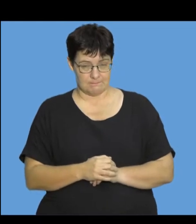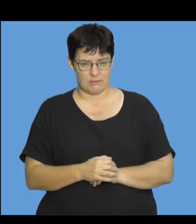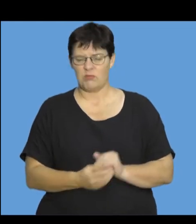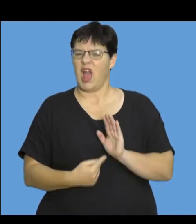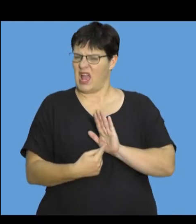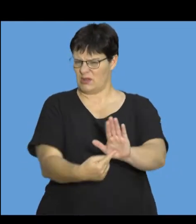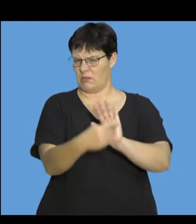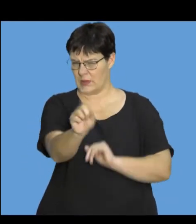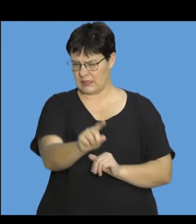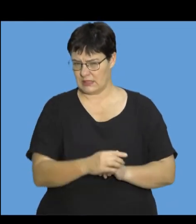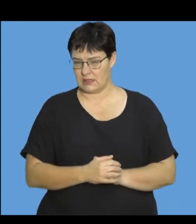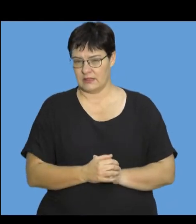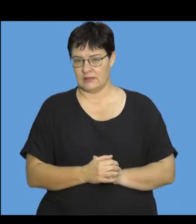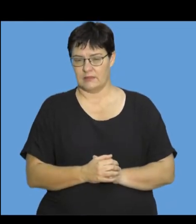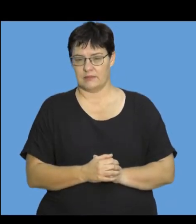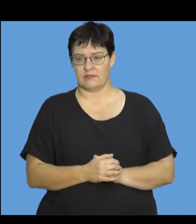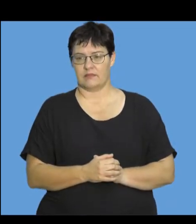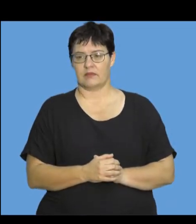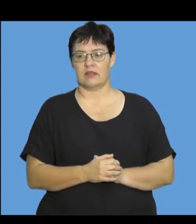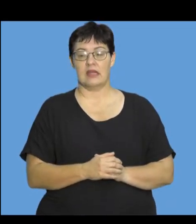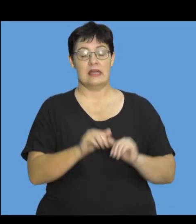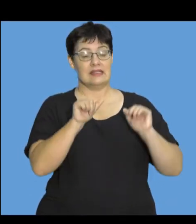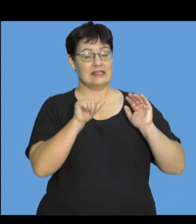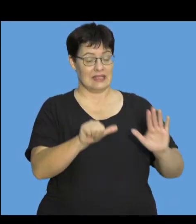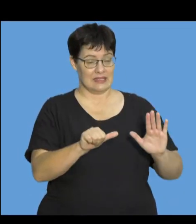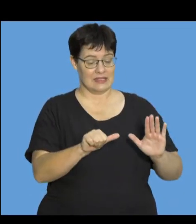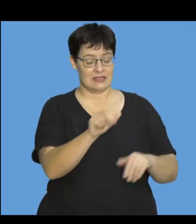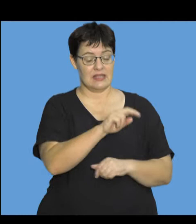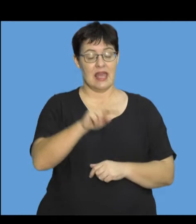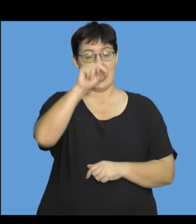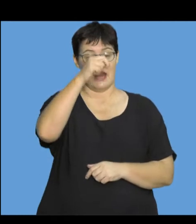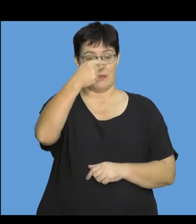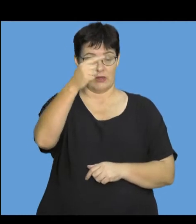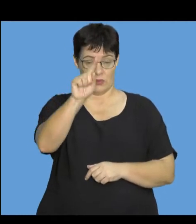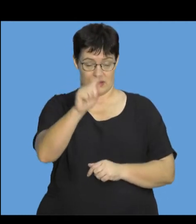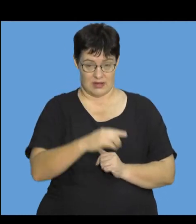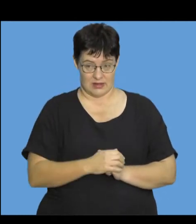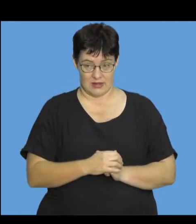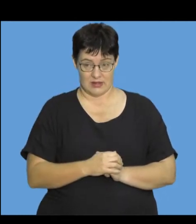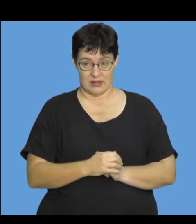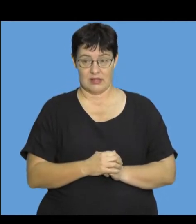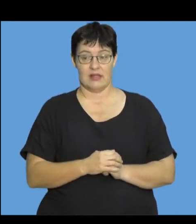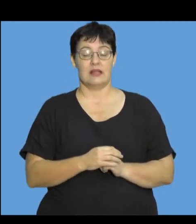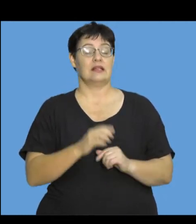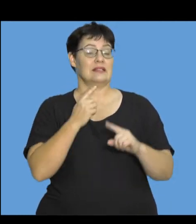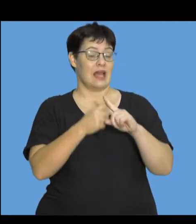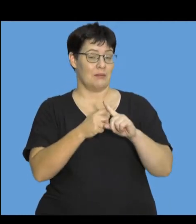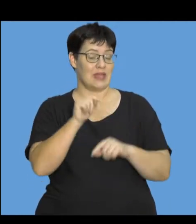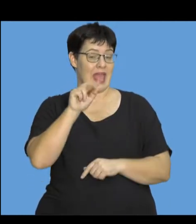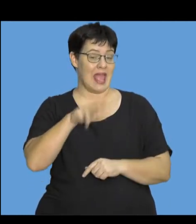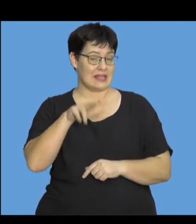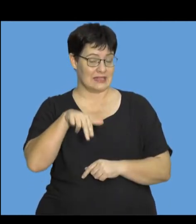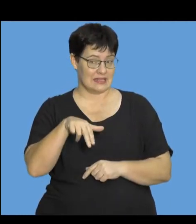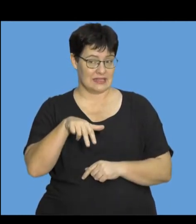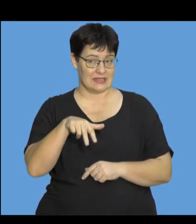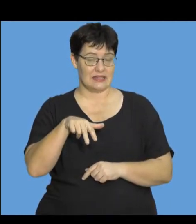this means. So if I have 6 to the exponent of n minus 1 multiplied by 18 to